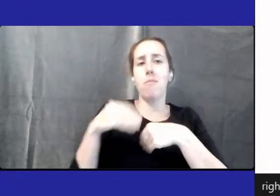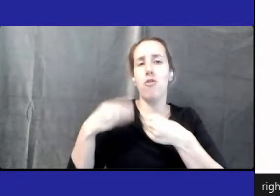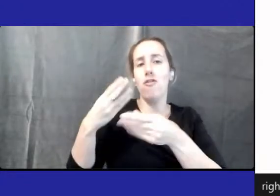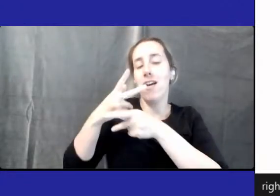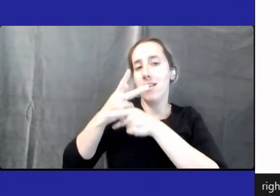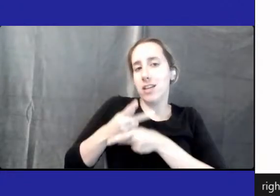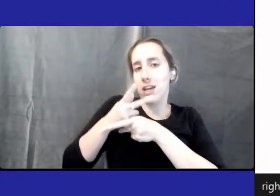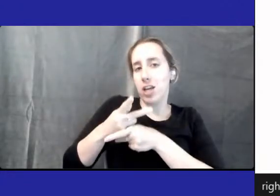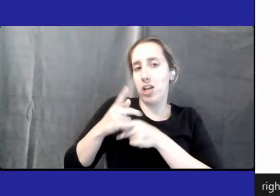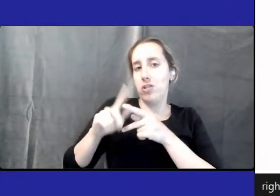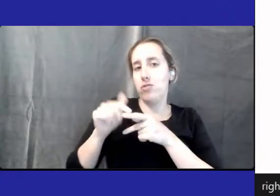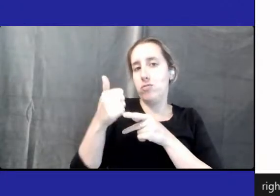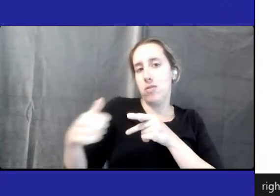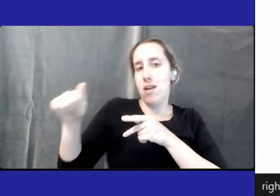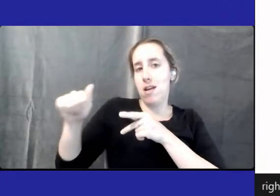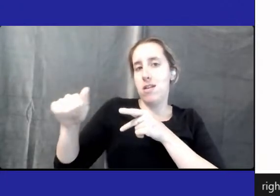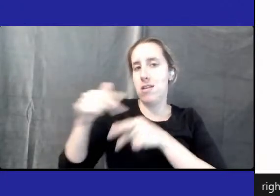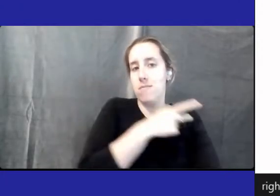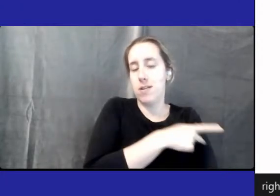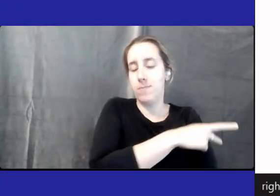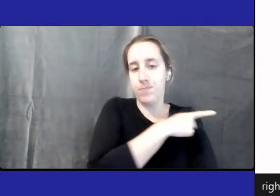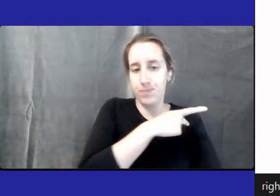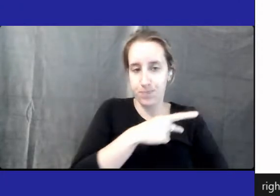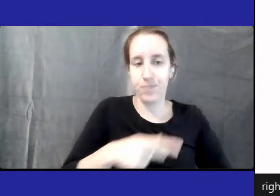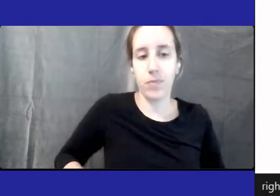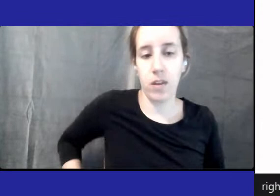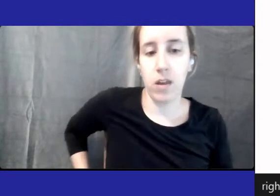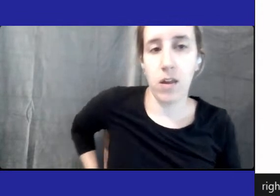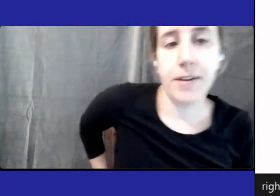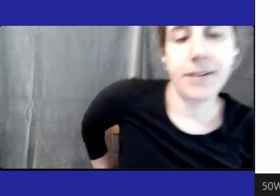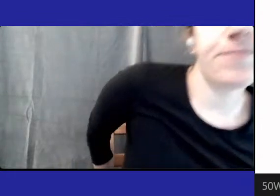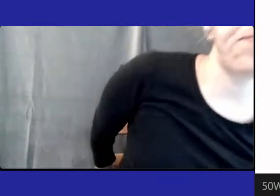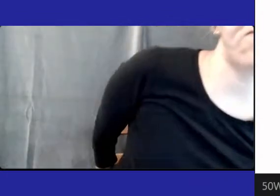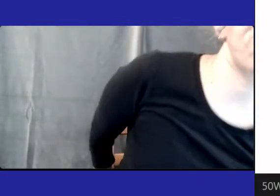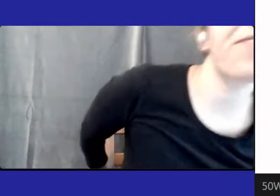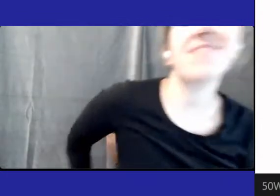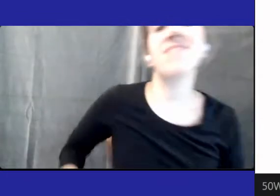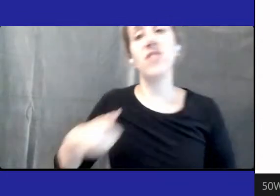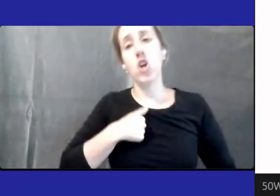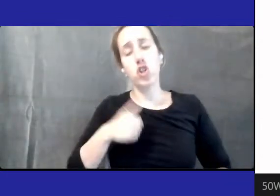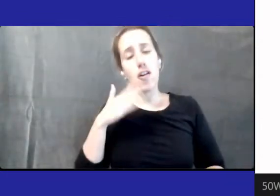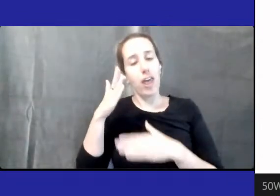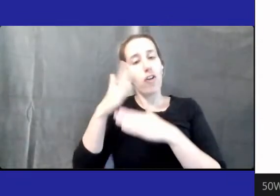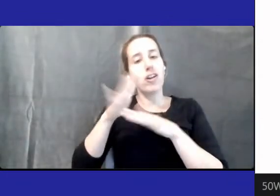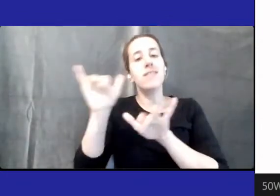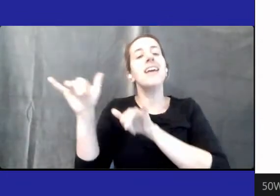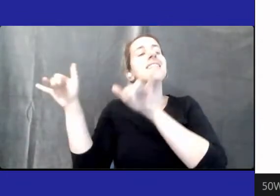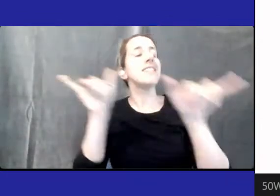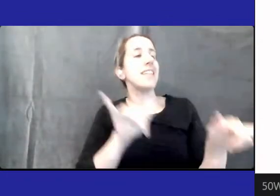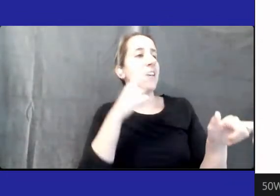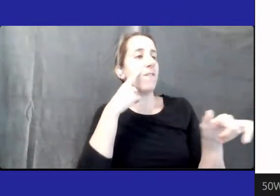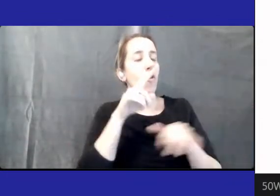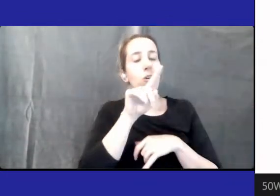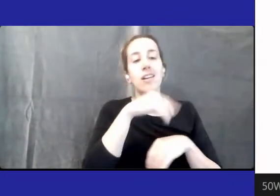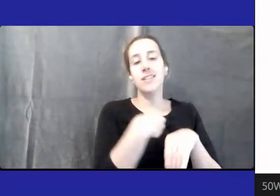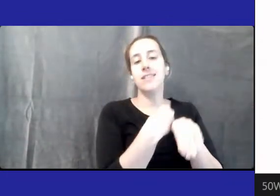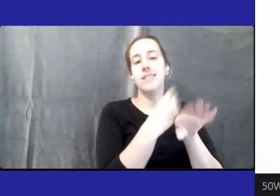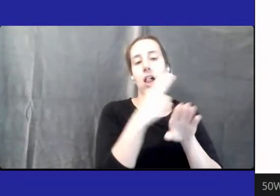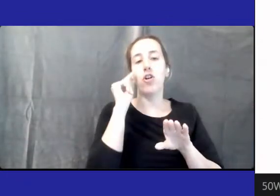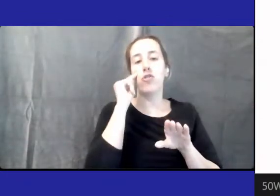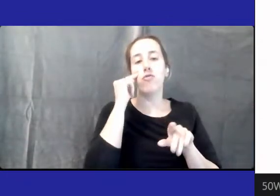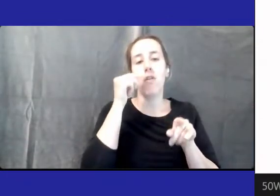good. seen with the teleneurology program as well, right? We have providers who are affiliated with all of